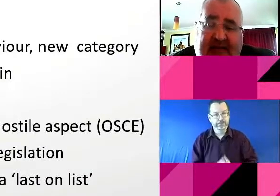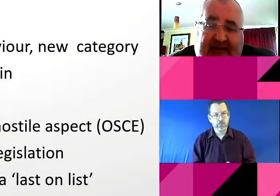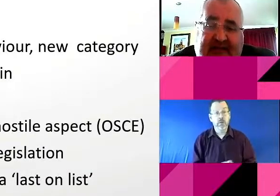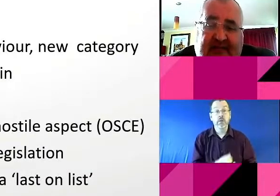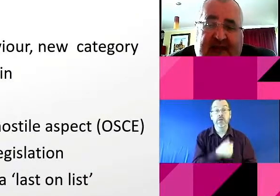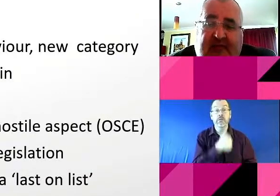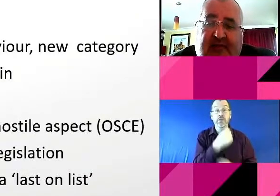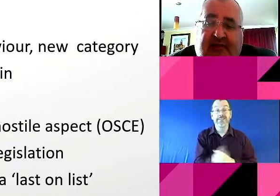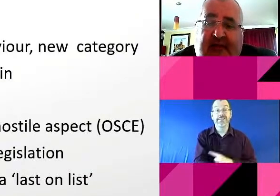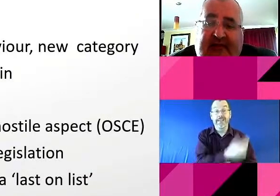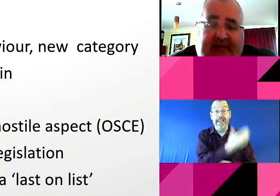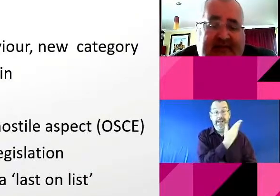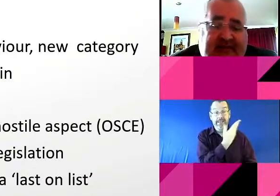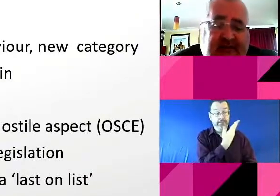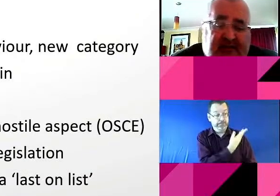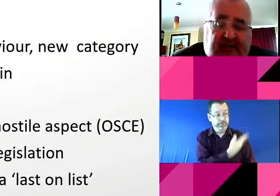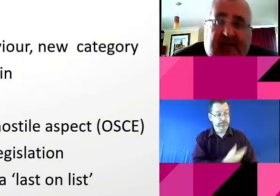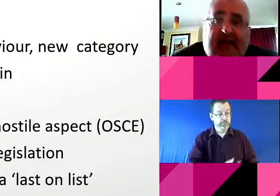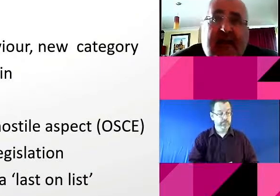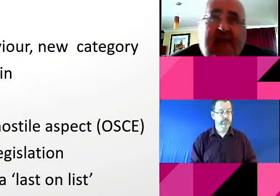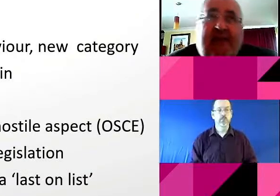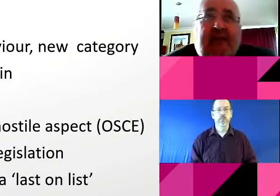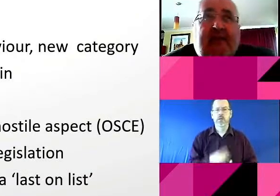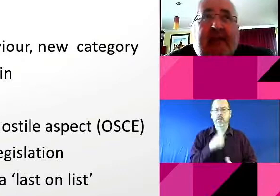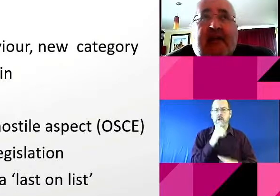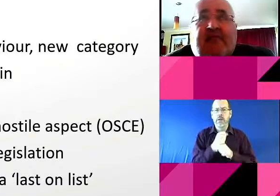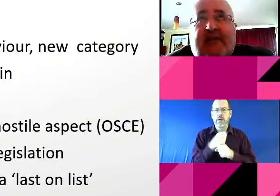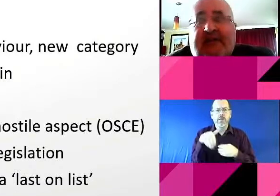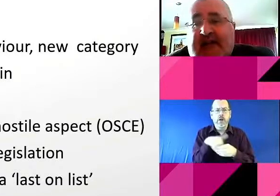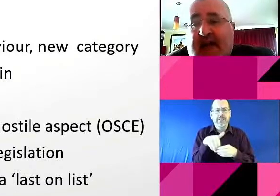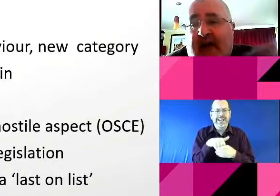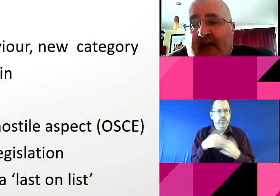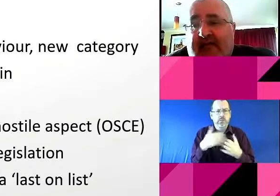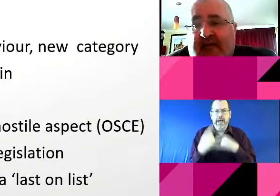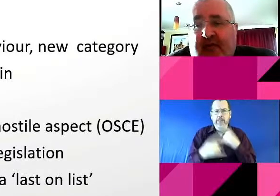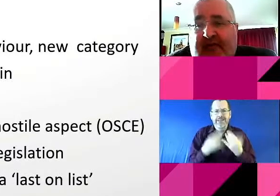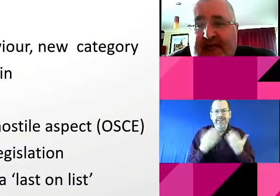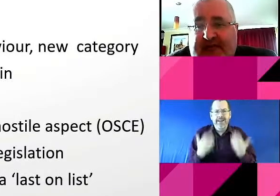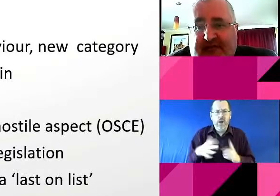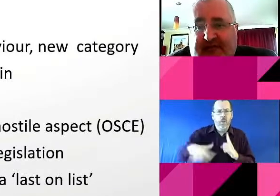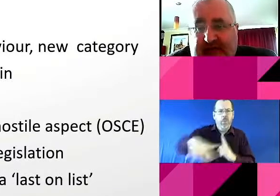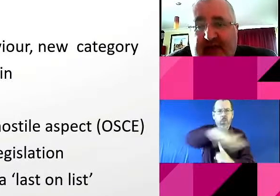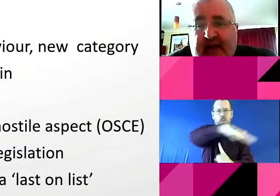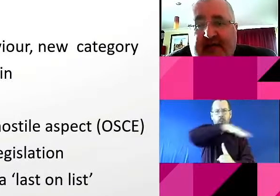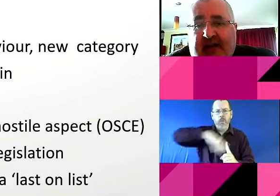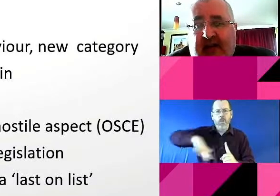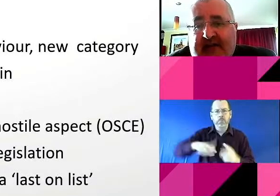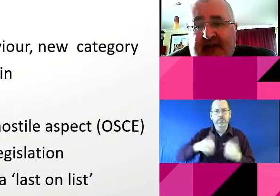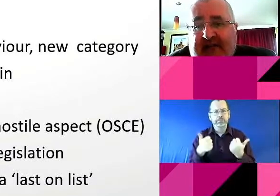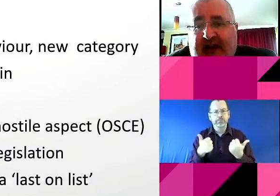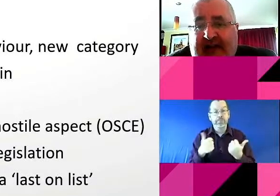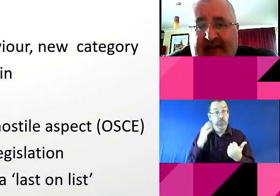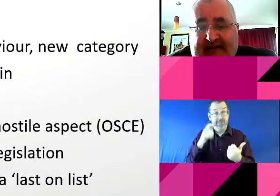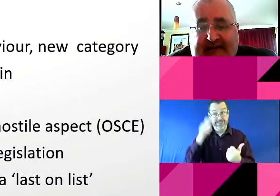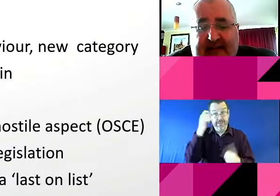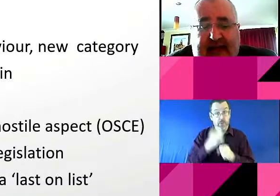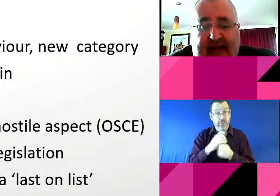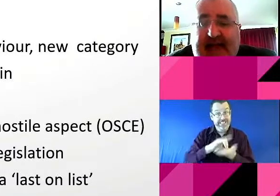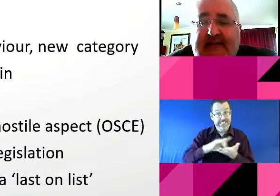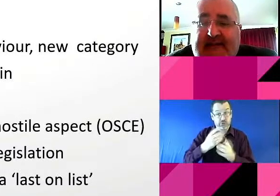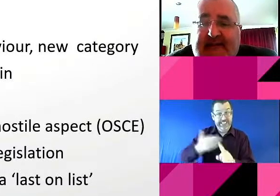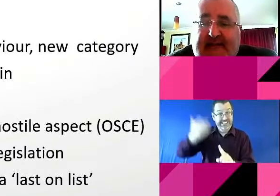the context within which we're having this discussion, clearly, if we take the long view of history, targeted